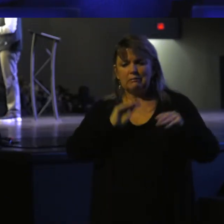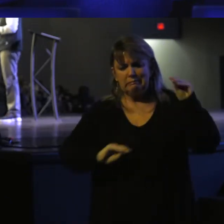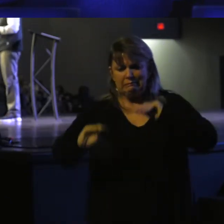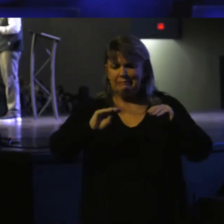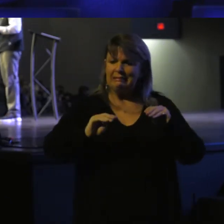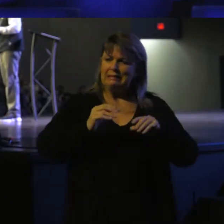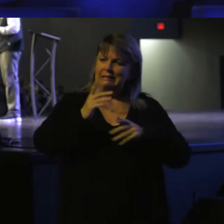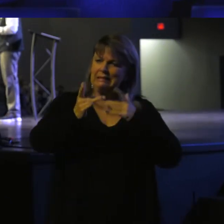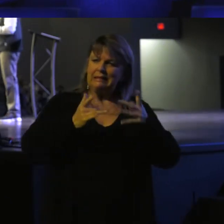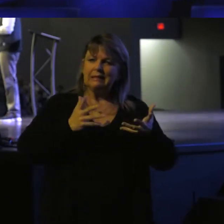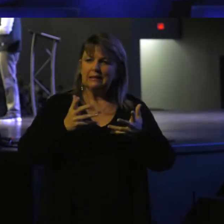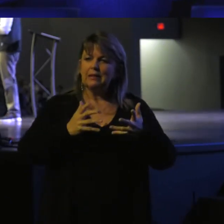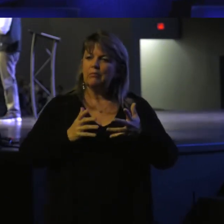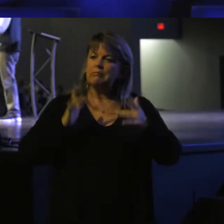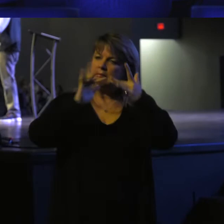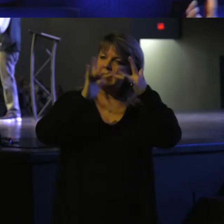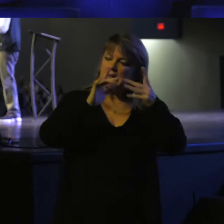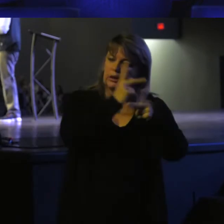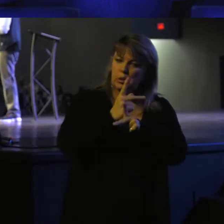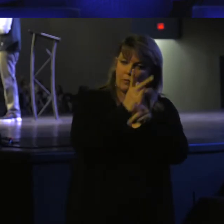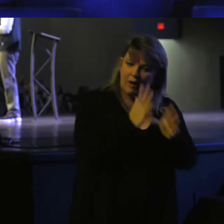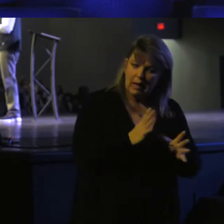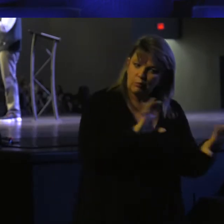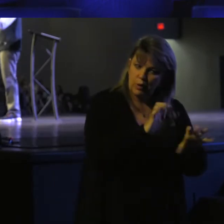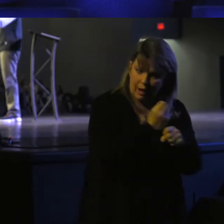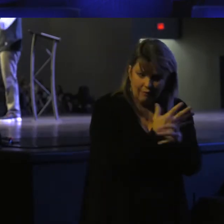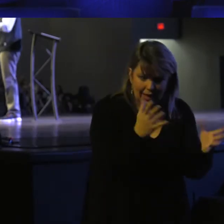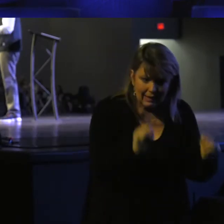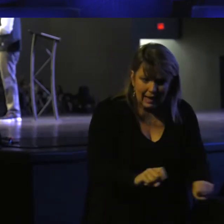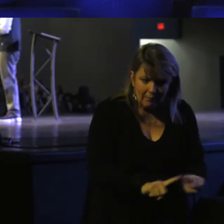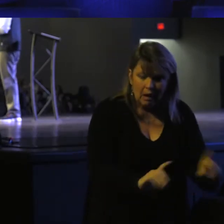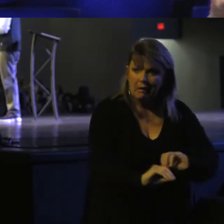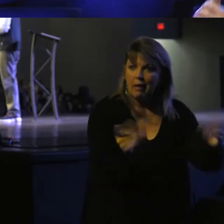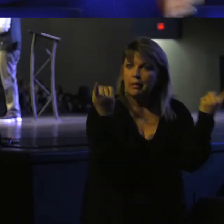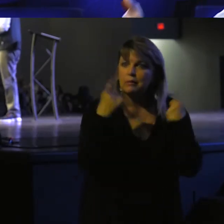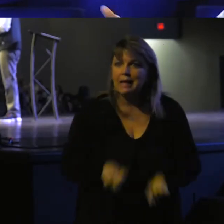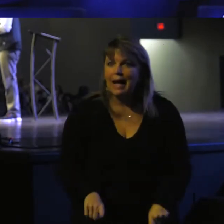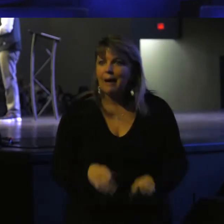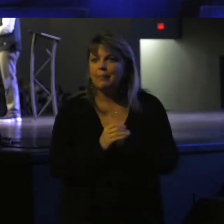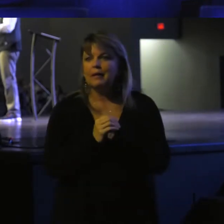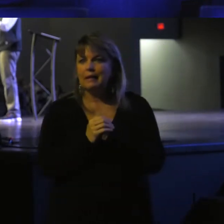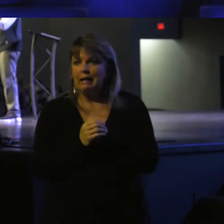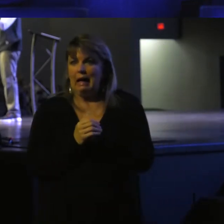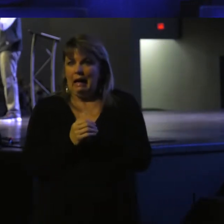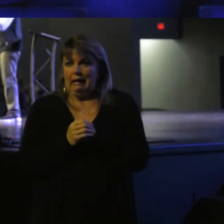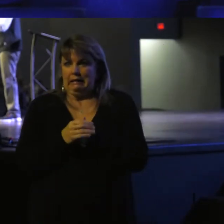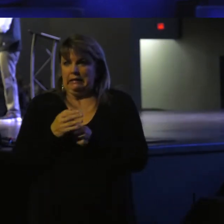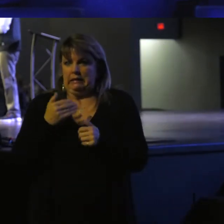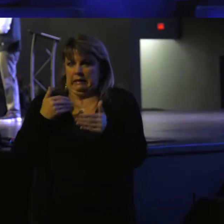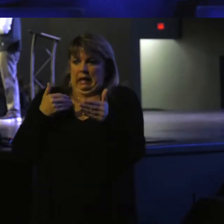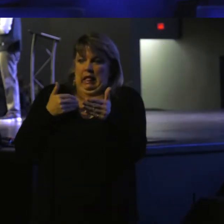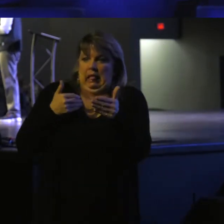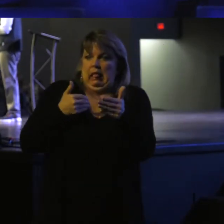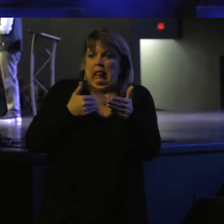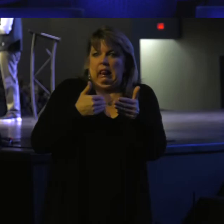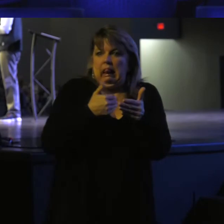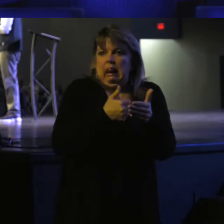so I reached out to a supervisor, and she said, I'll do all I can. And yet nothing was happening, and the move date was coming. We're just a few weeks